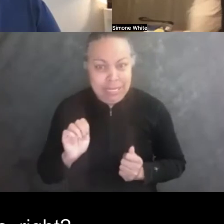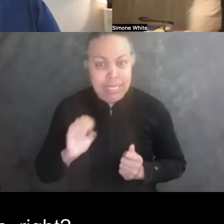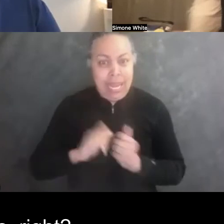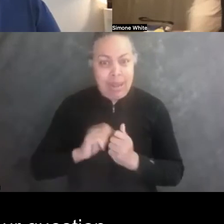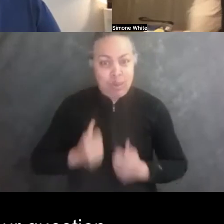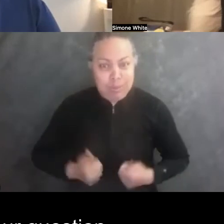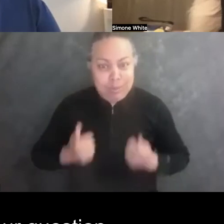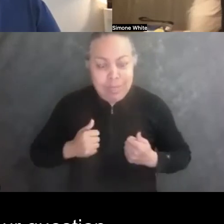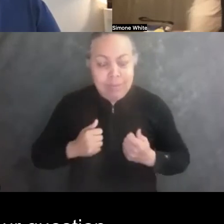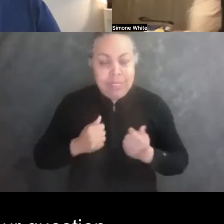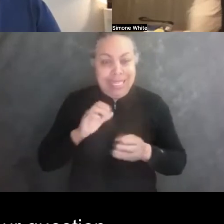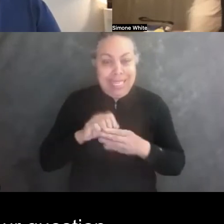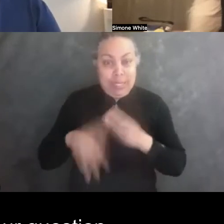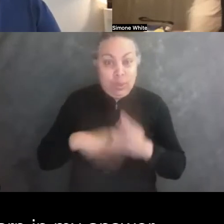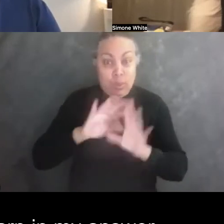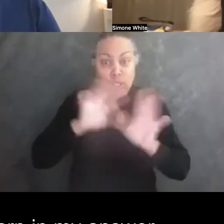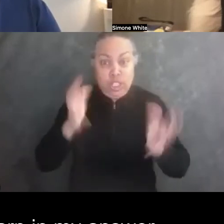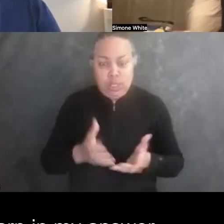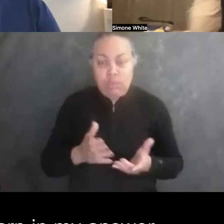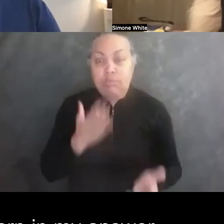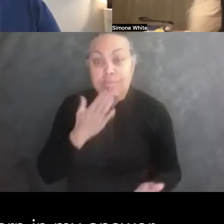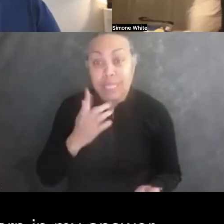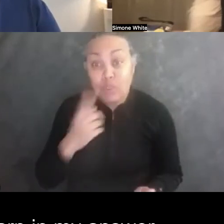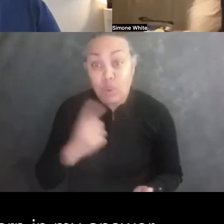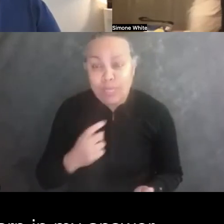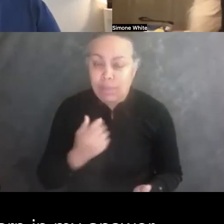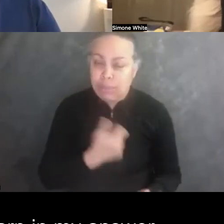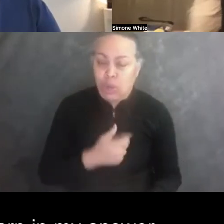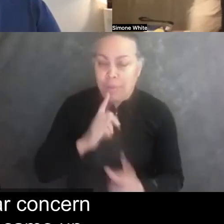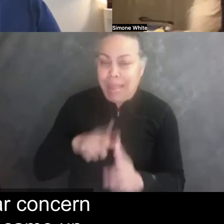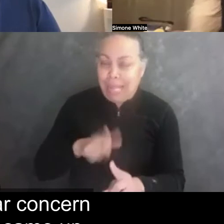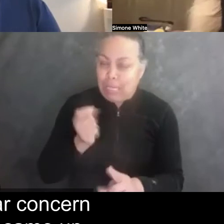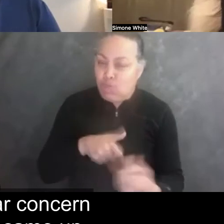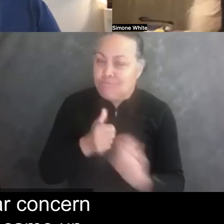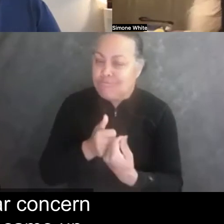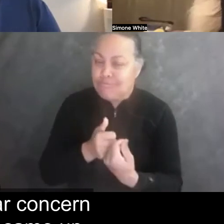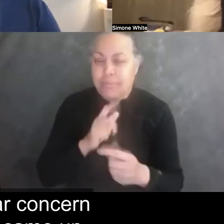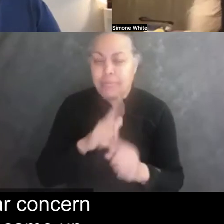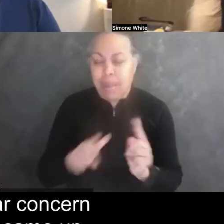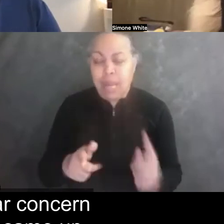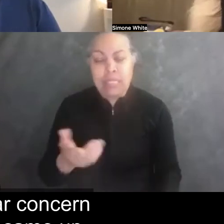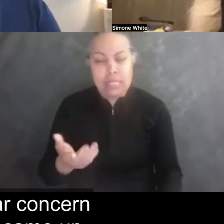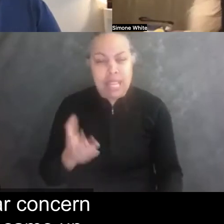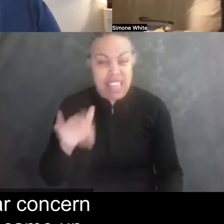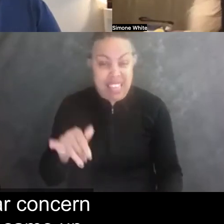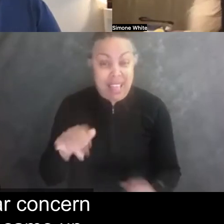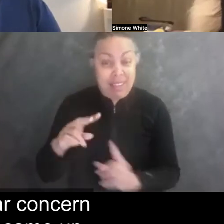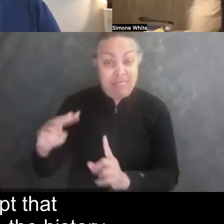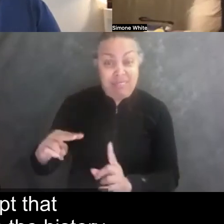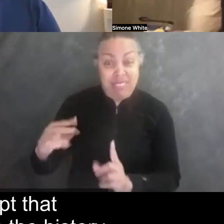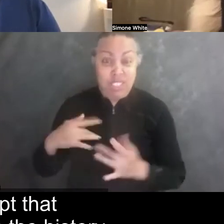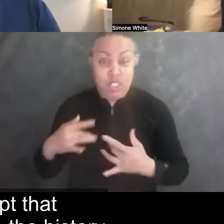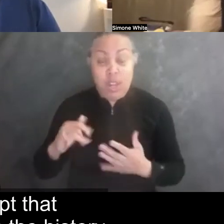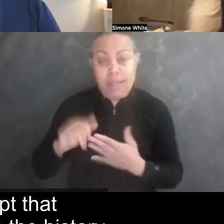worlds, right? So I appreciate your question. I apologize for being sharp in my answer, but that particular concern that a bad man came up